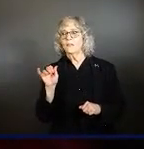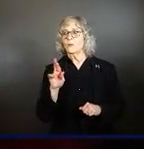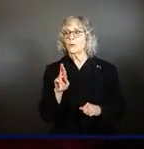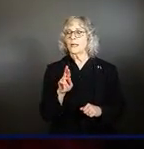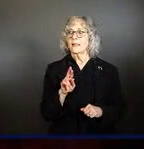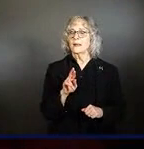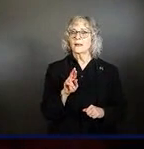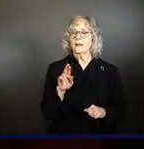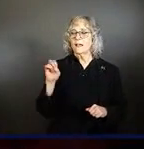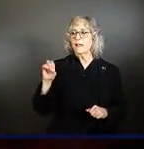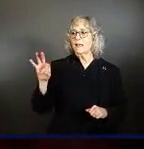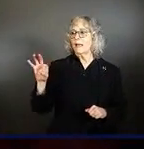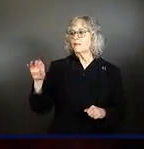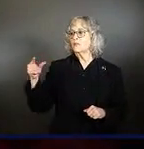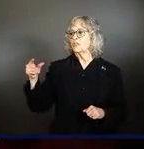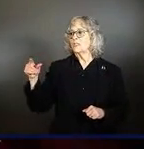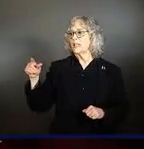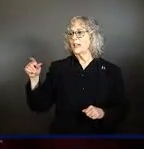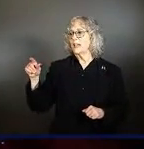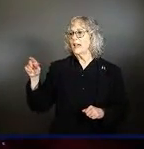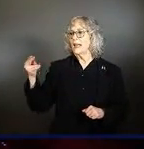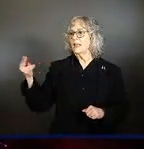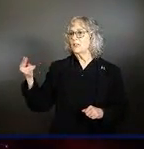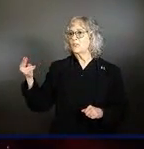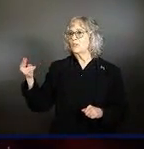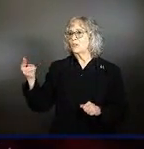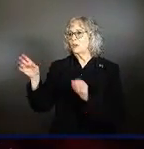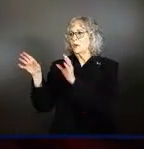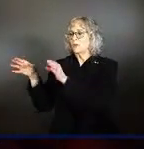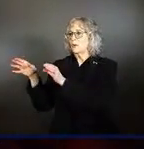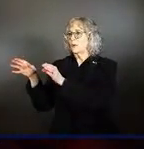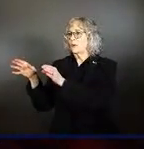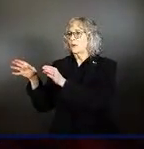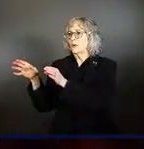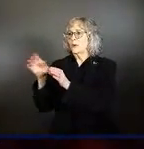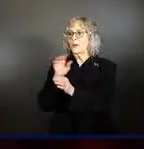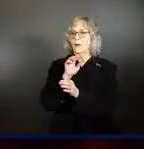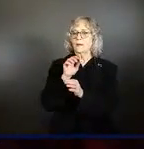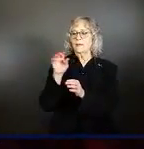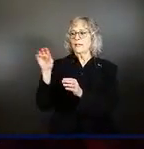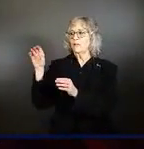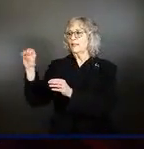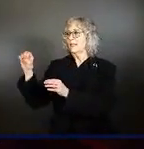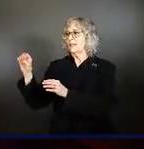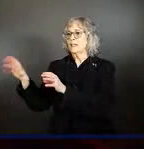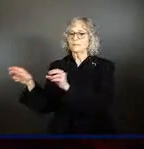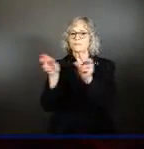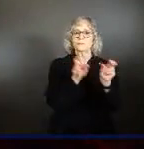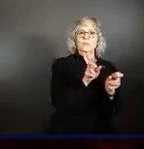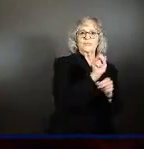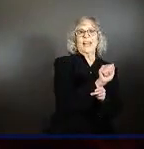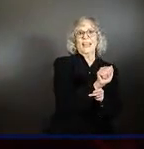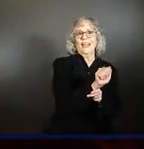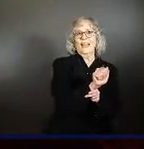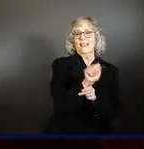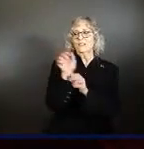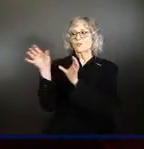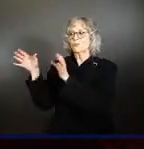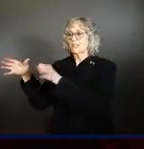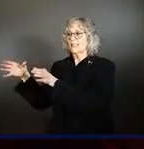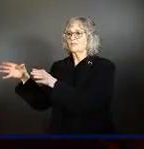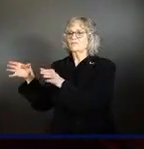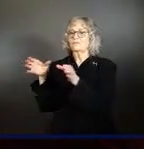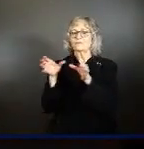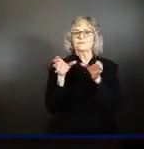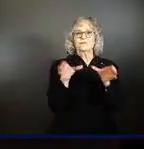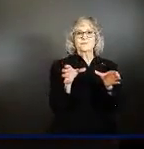be E, F, G, H. And so we just say that, instead of E, it's now A. Mm-hmm. And we just take infrared